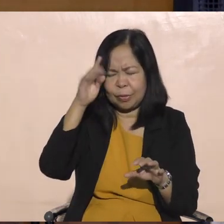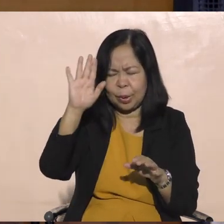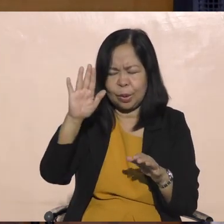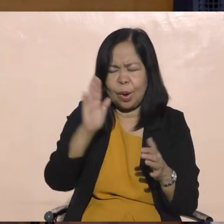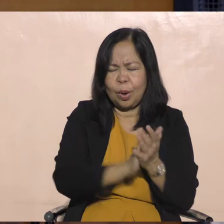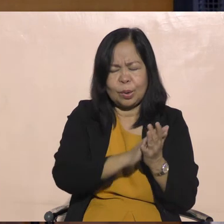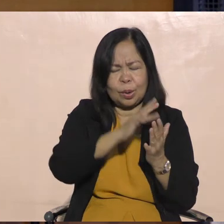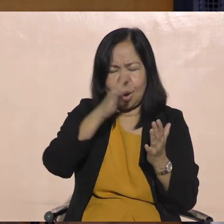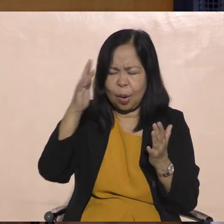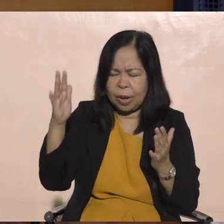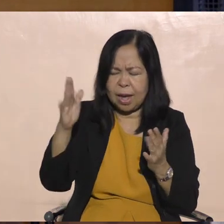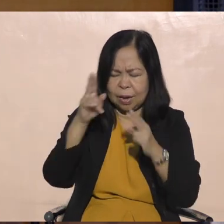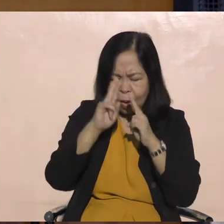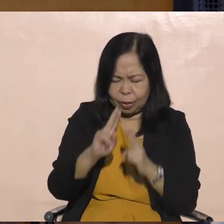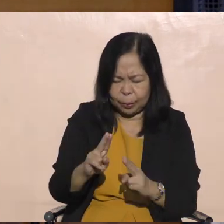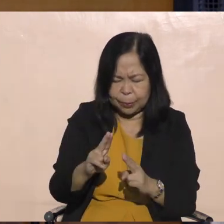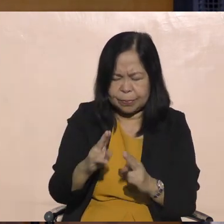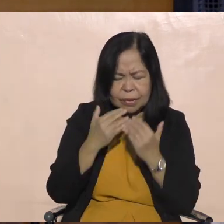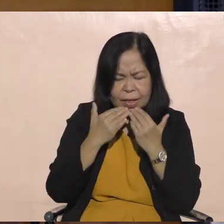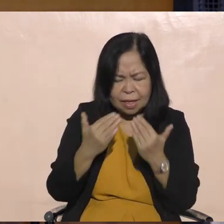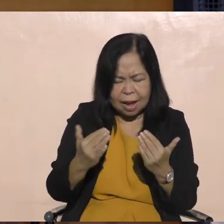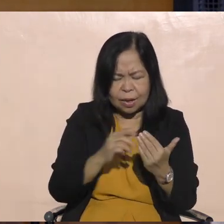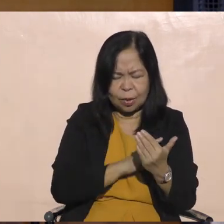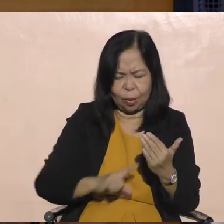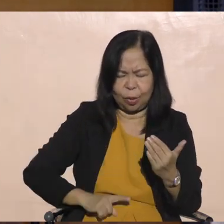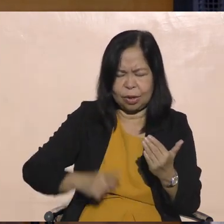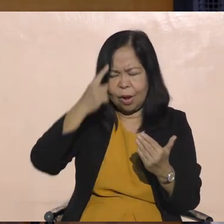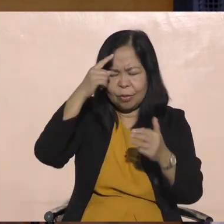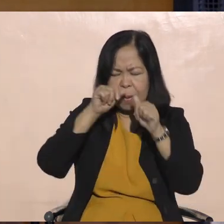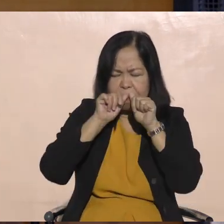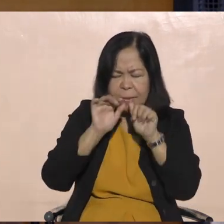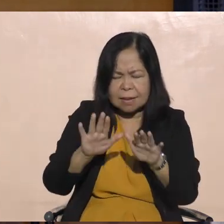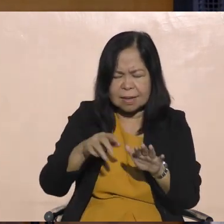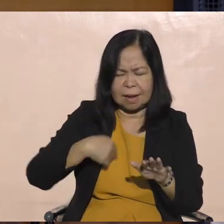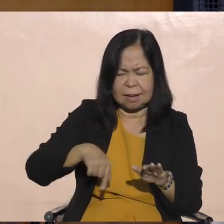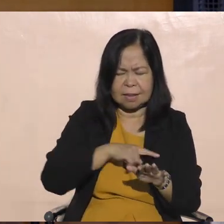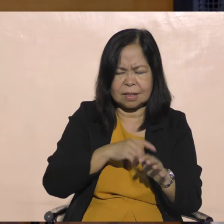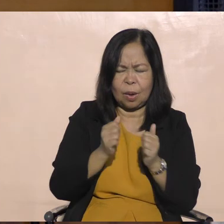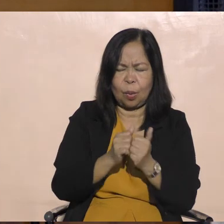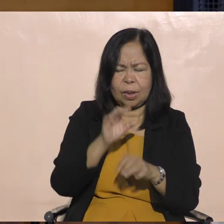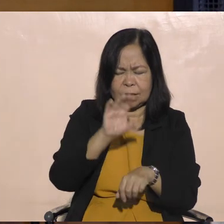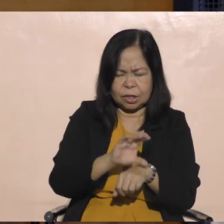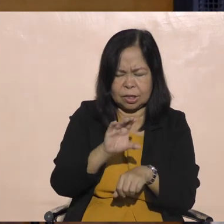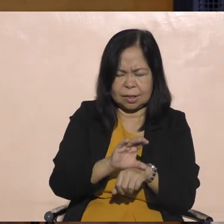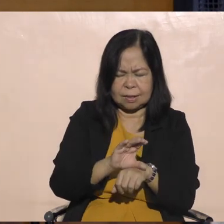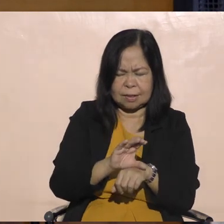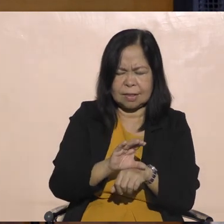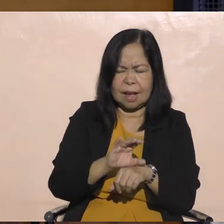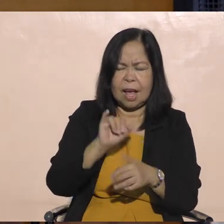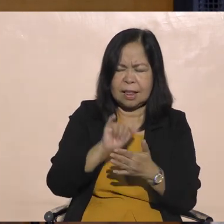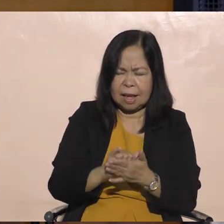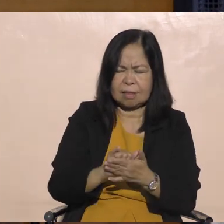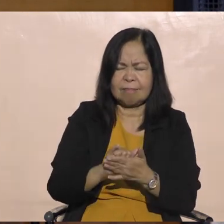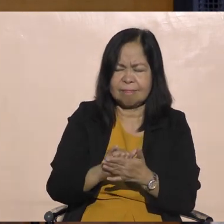for your glory and for your honor. Thank you, Lord, for blessing us with a church, hallelujah,